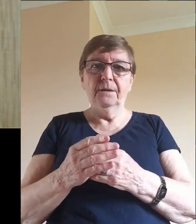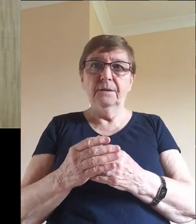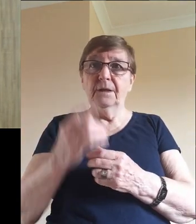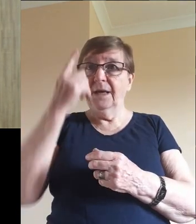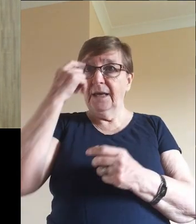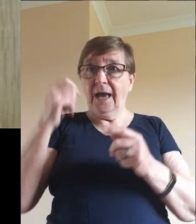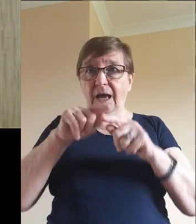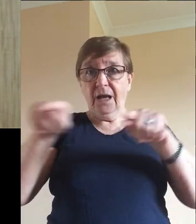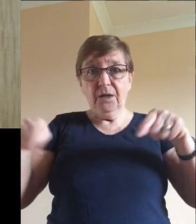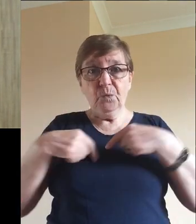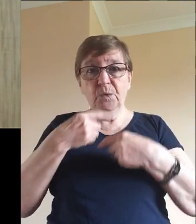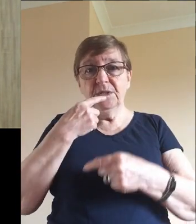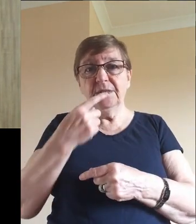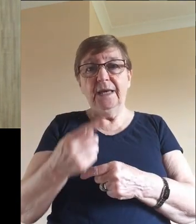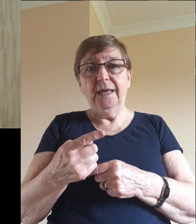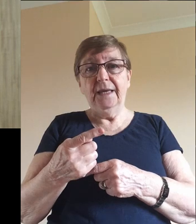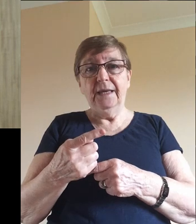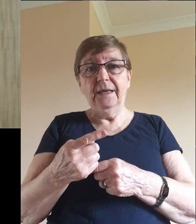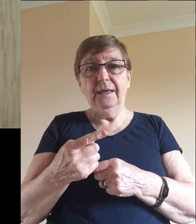Can we say,